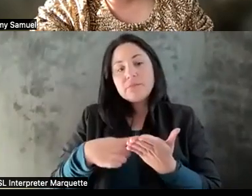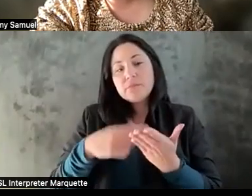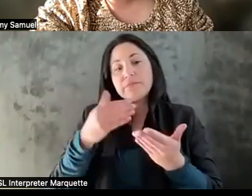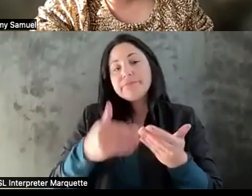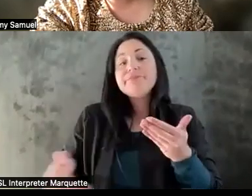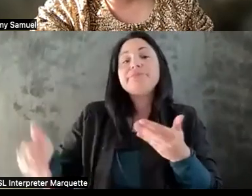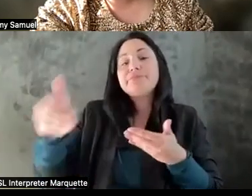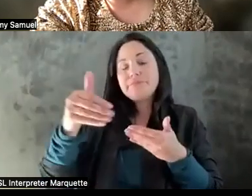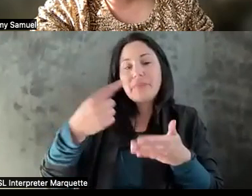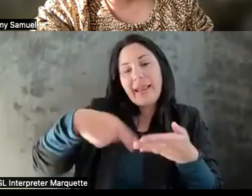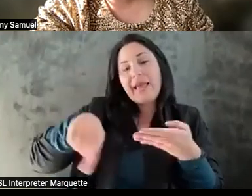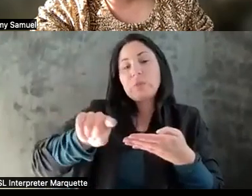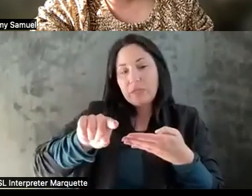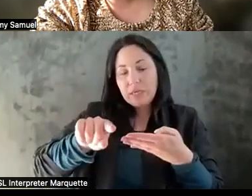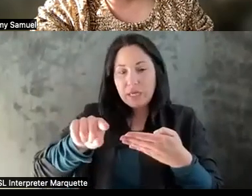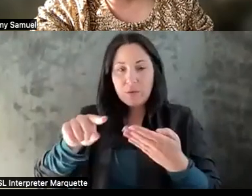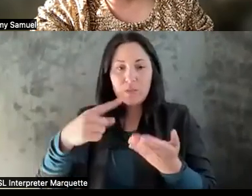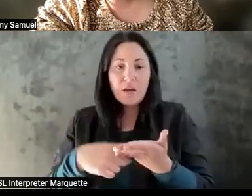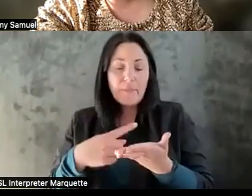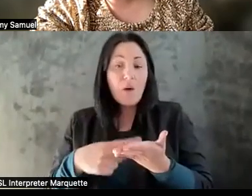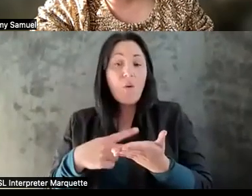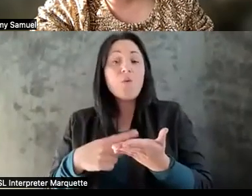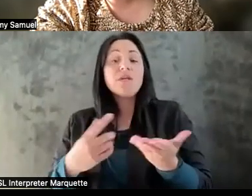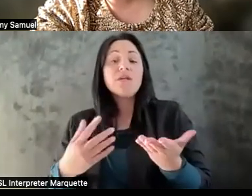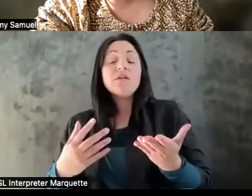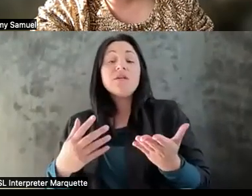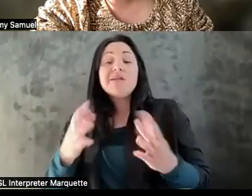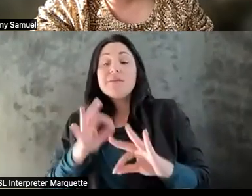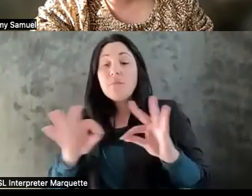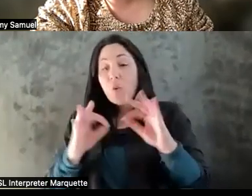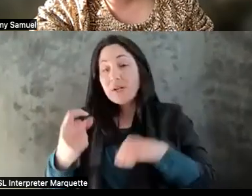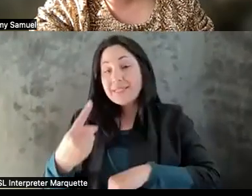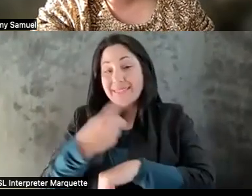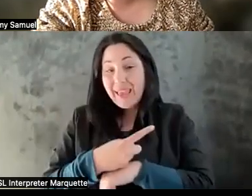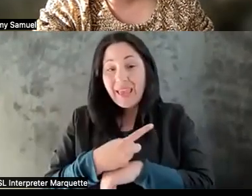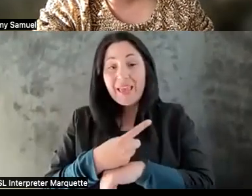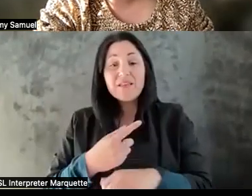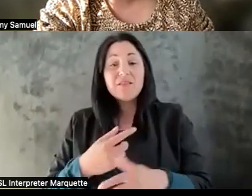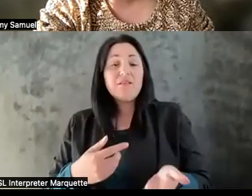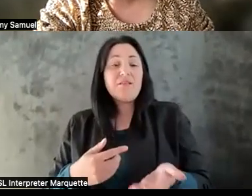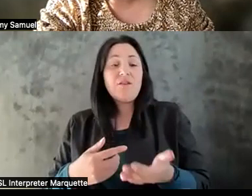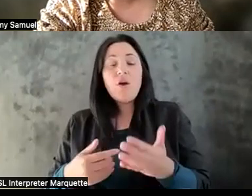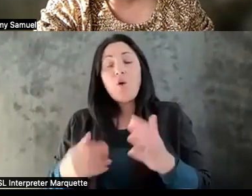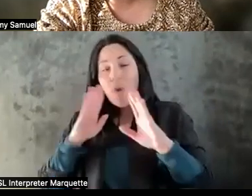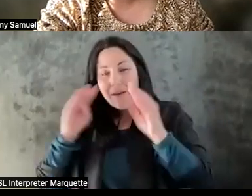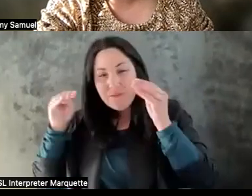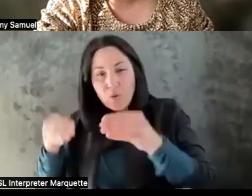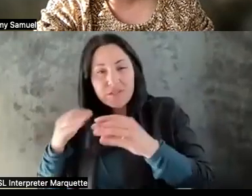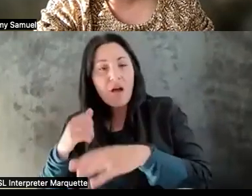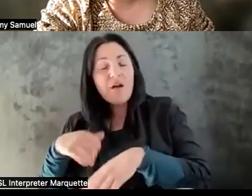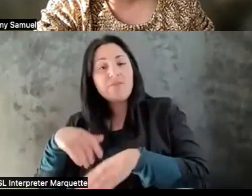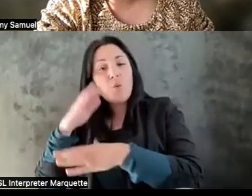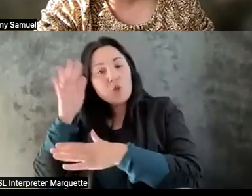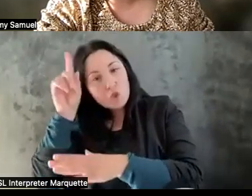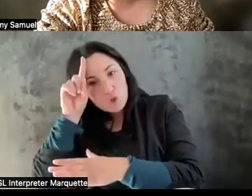the next week. And that has details of important dates, what we're focusing on in German, what we're focusing on in